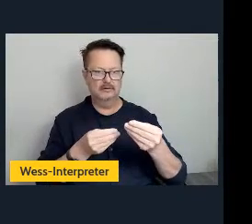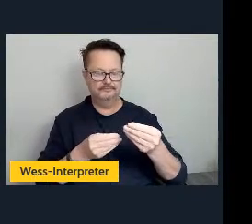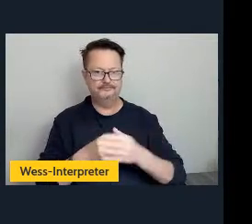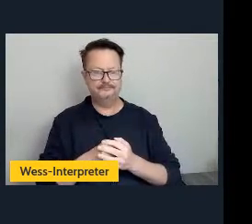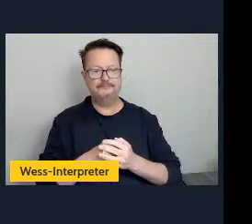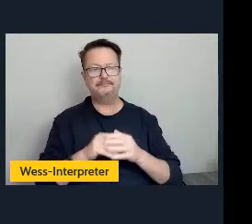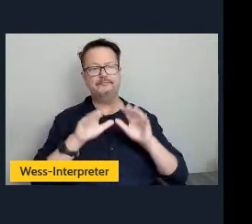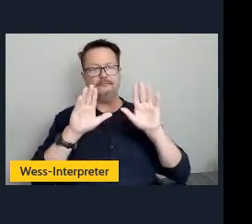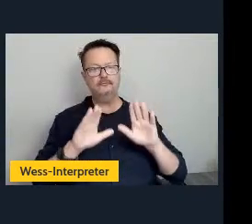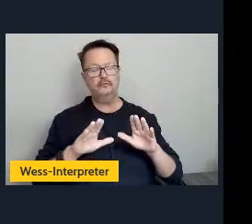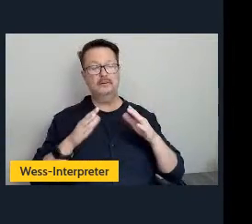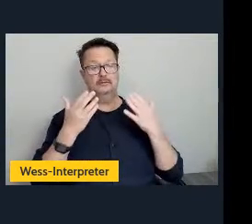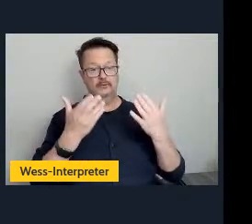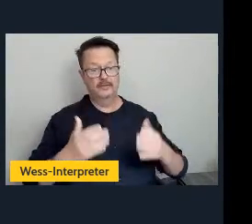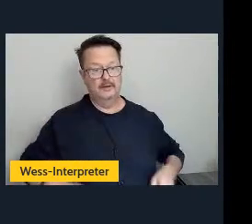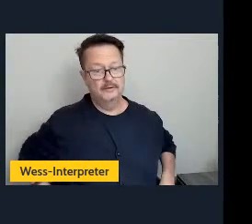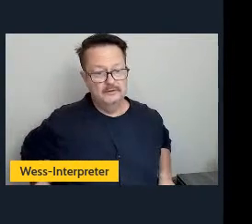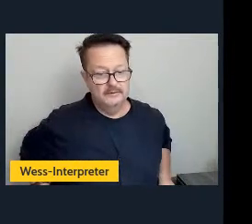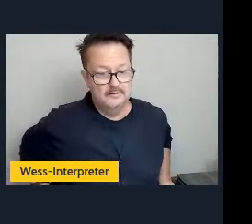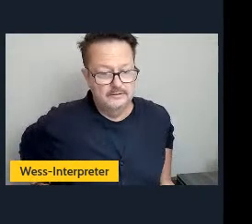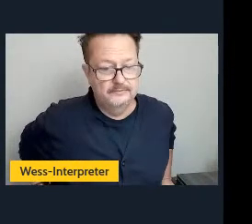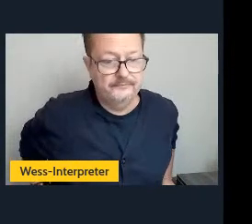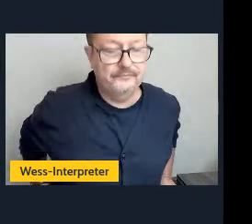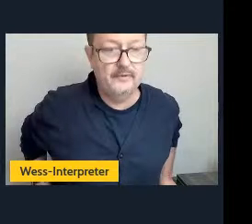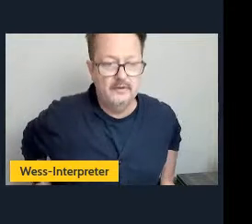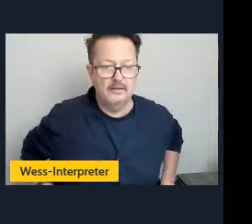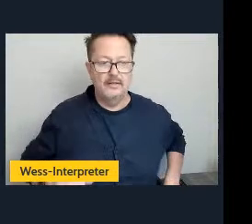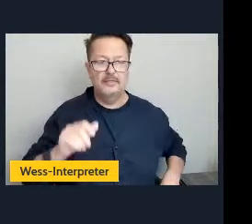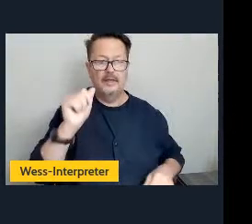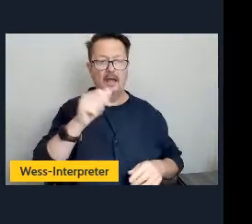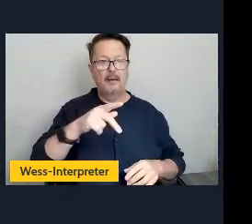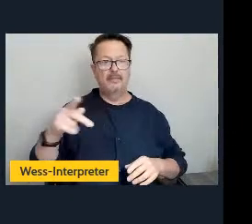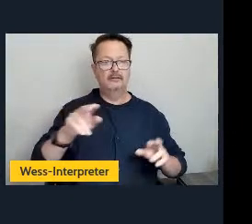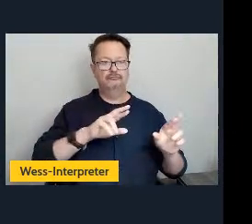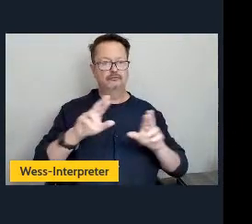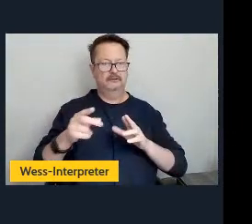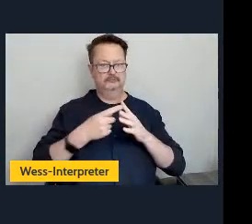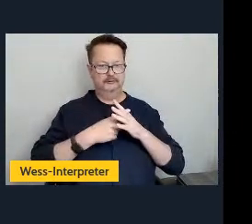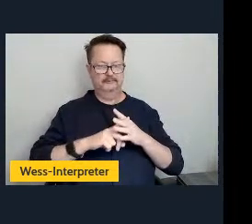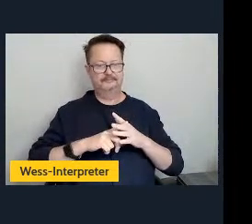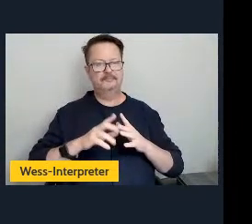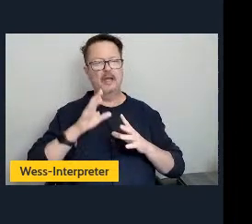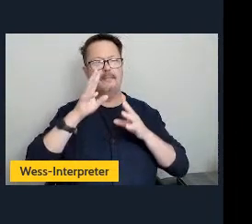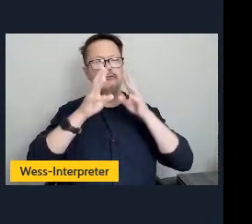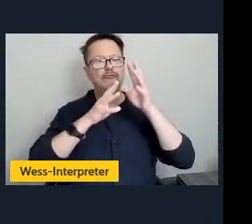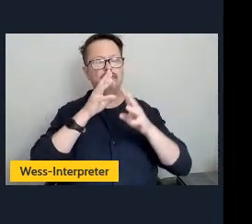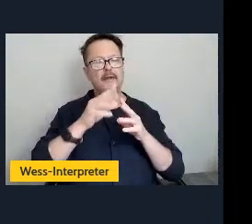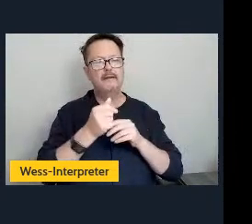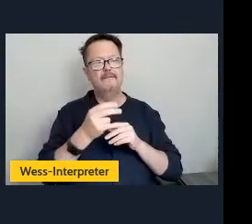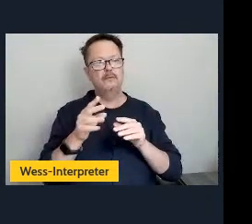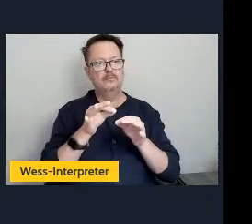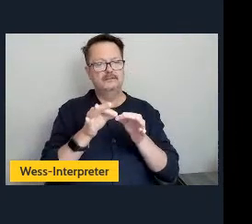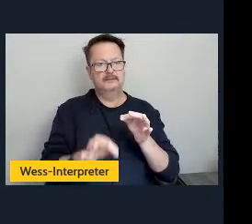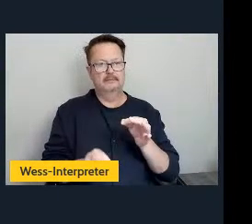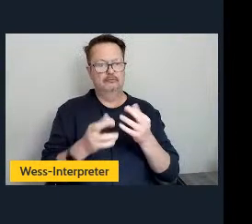Great, so here my application is all ready to get started. I'm going to create a few simple resources.